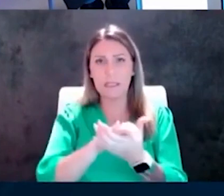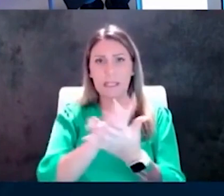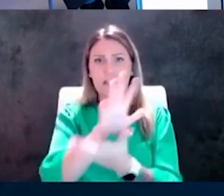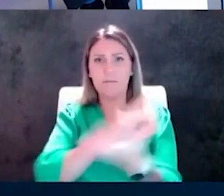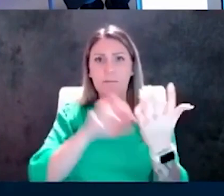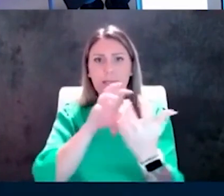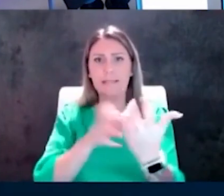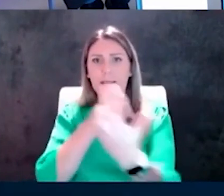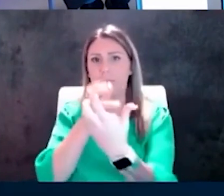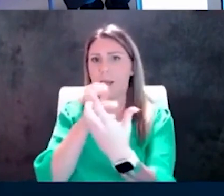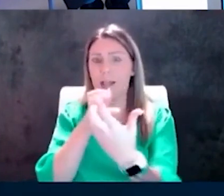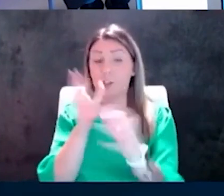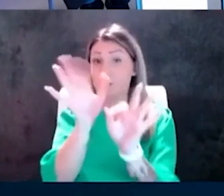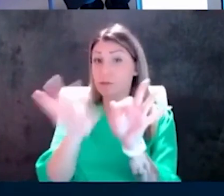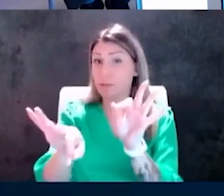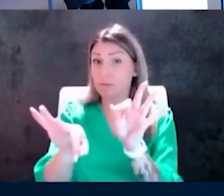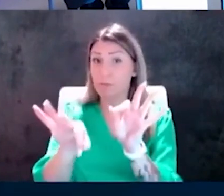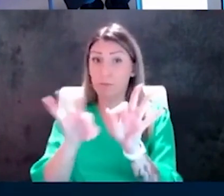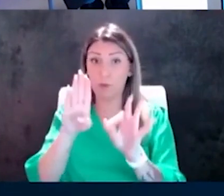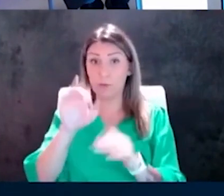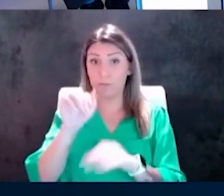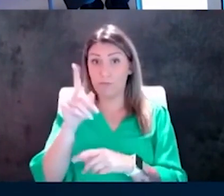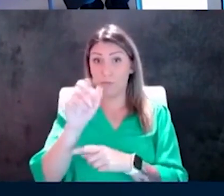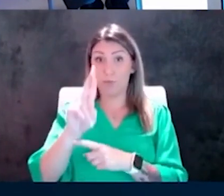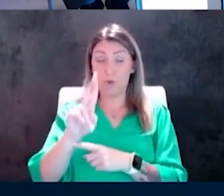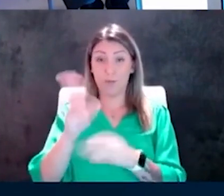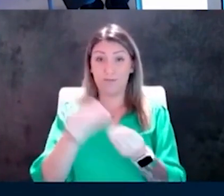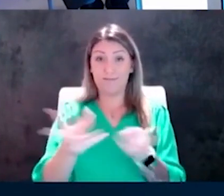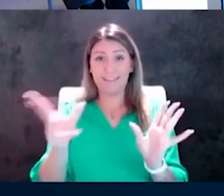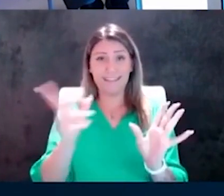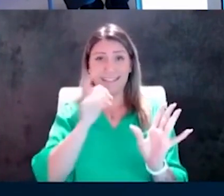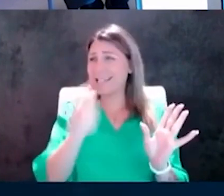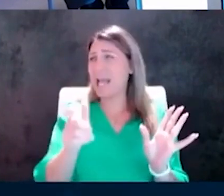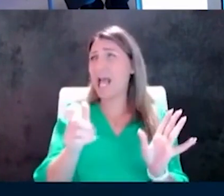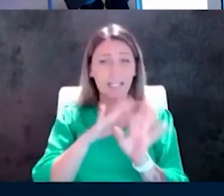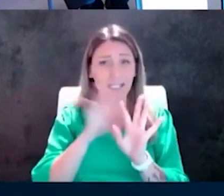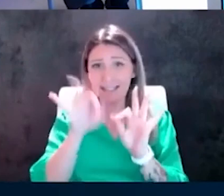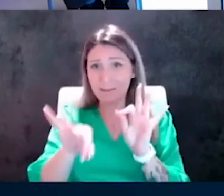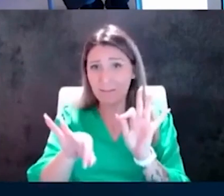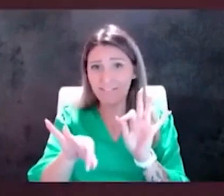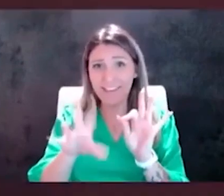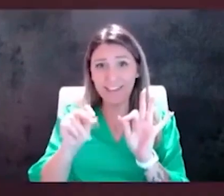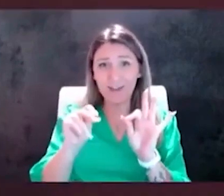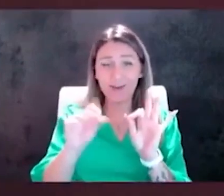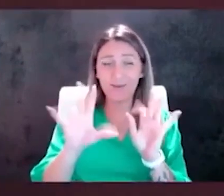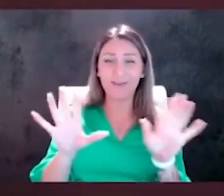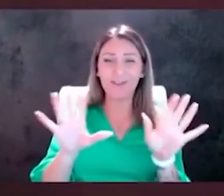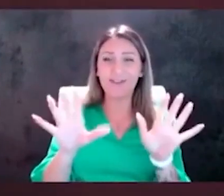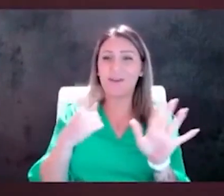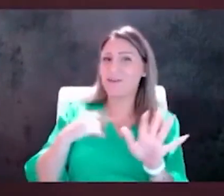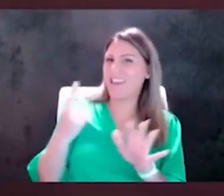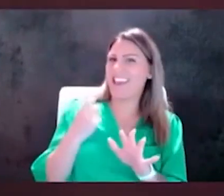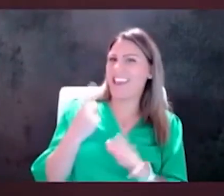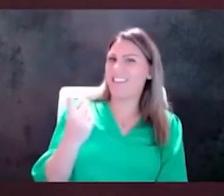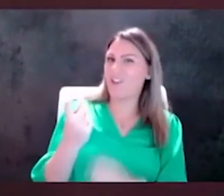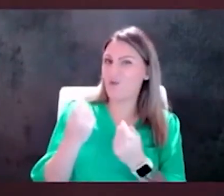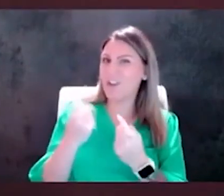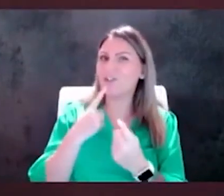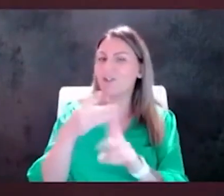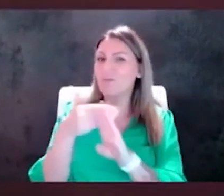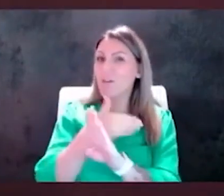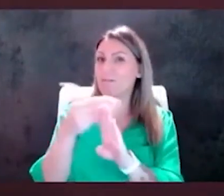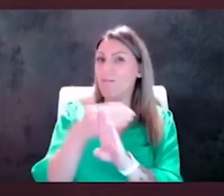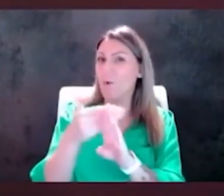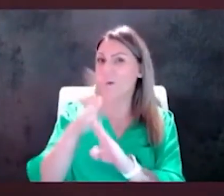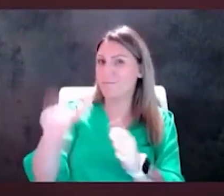booster rollout? It's not going to simplify it. I think, we had a question about that before you came on Hawkeye today, and